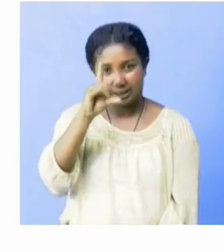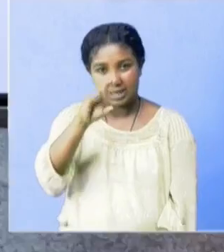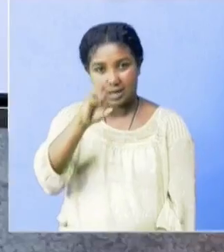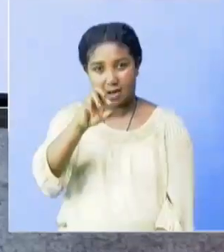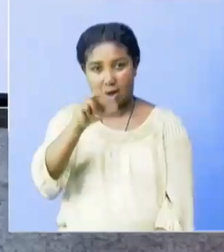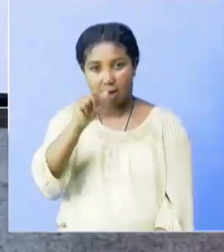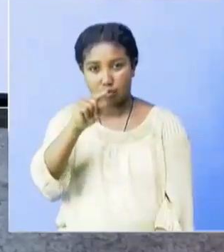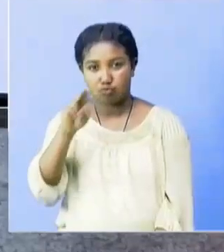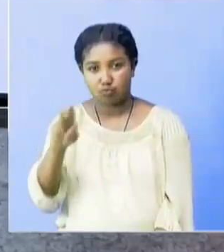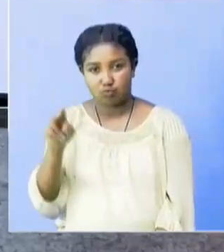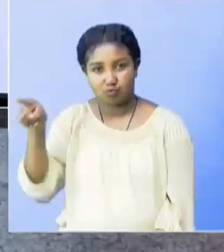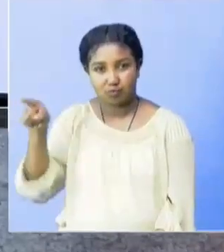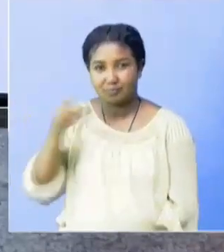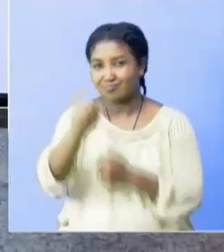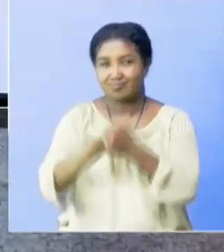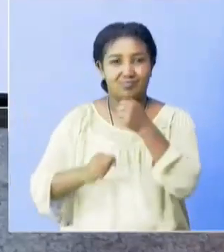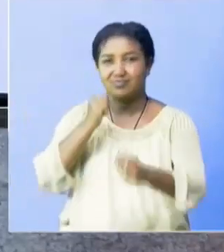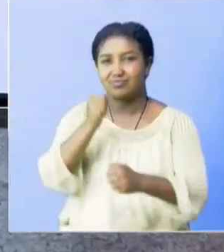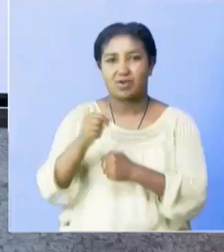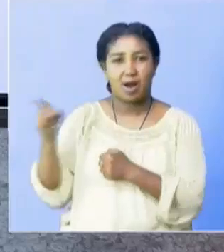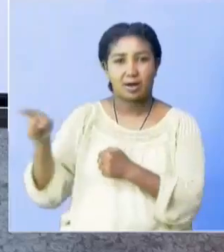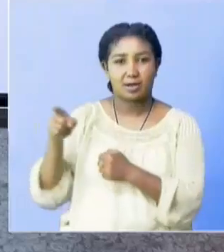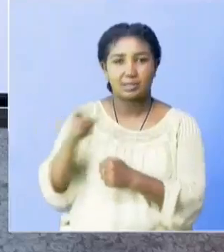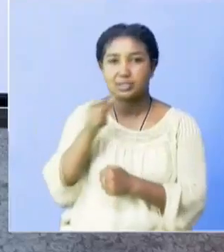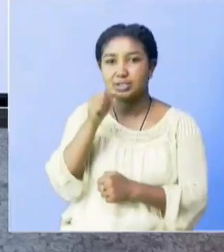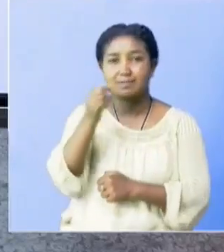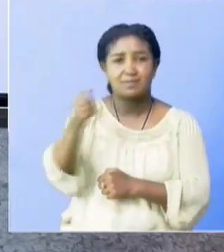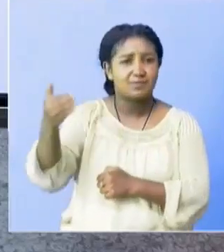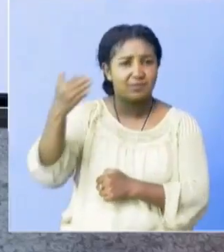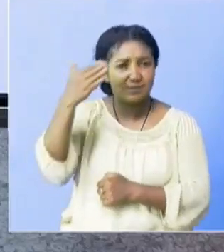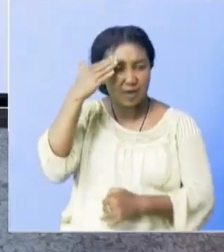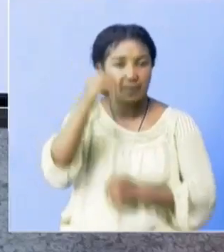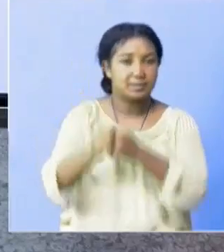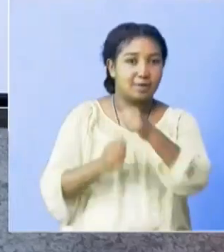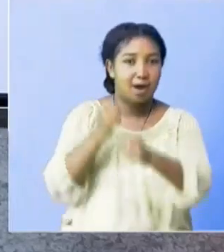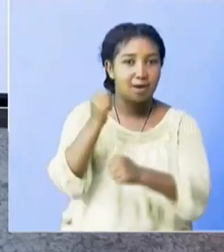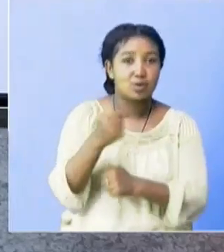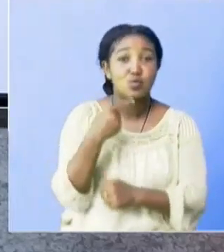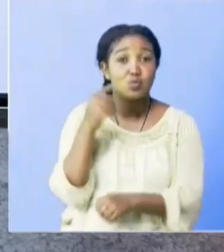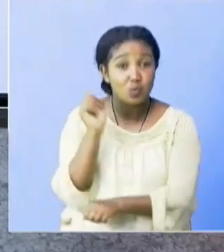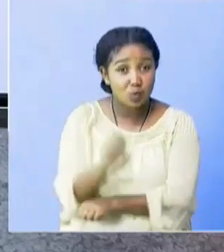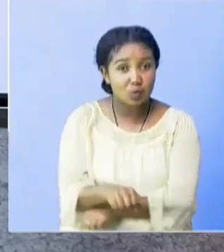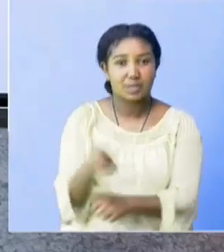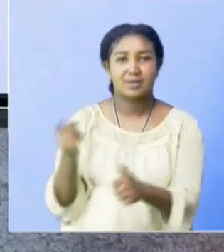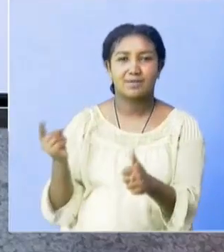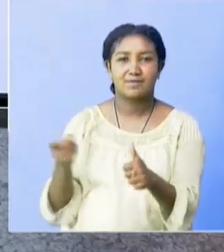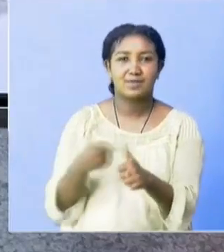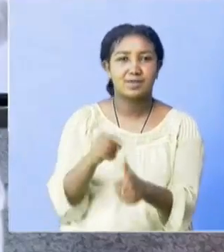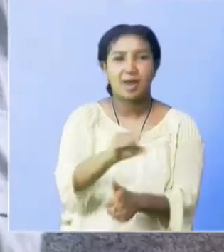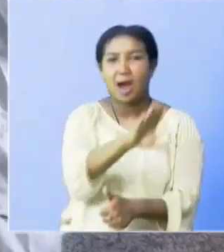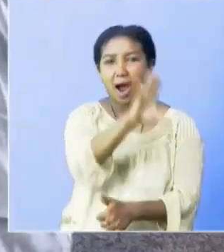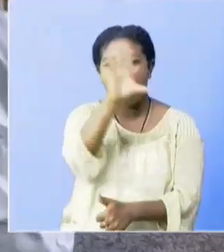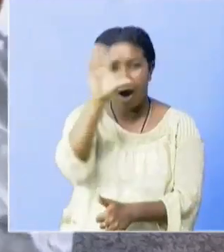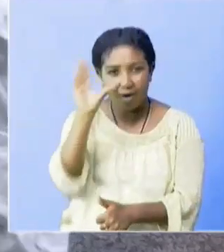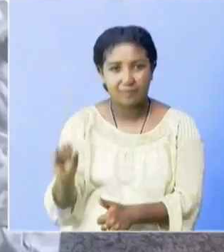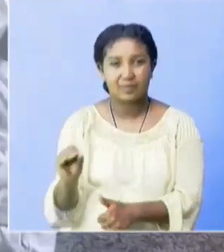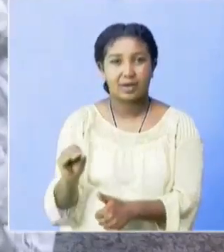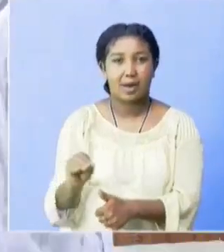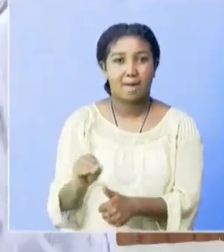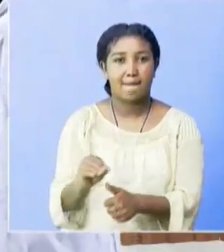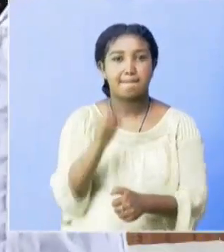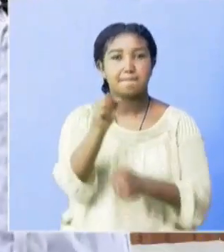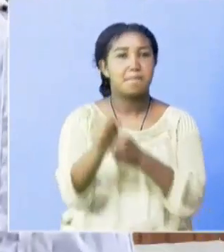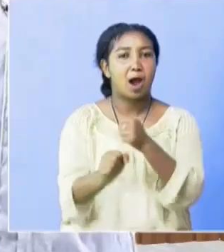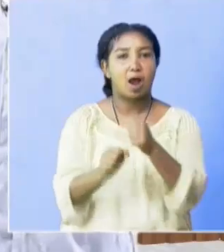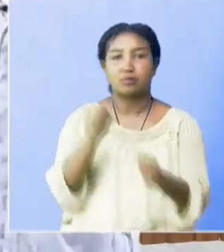She is also runner. She is a famous runner who won the first African